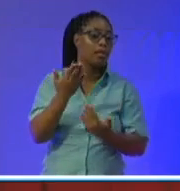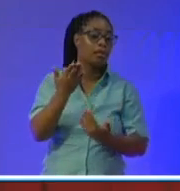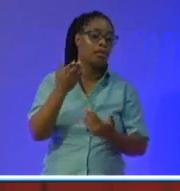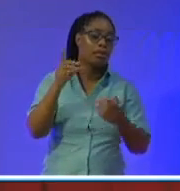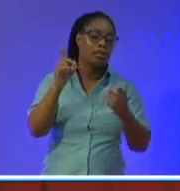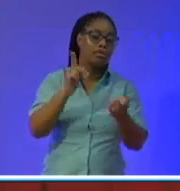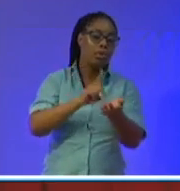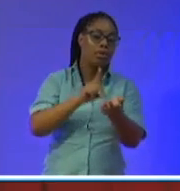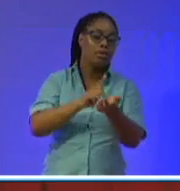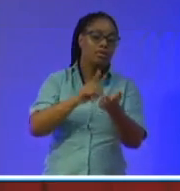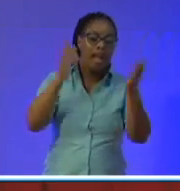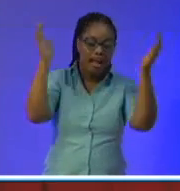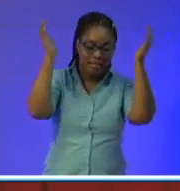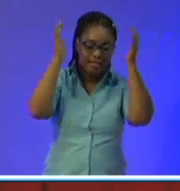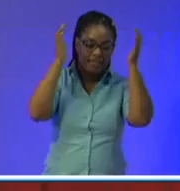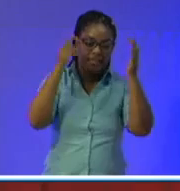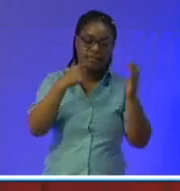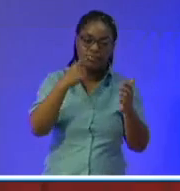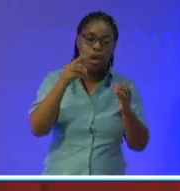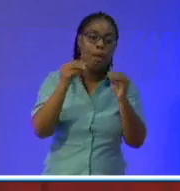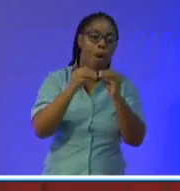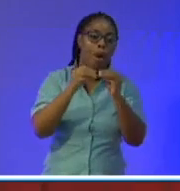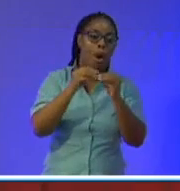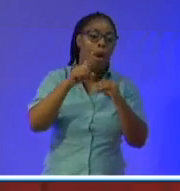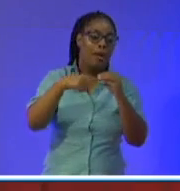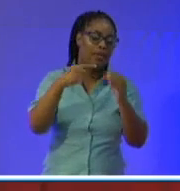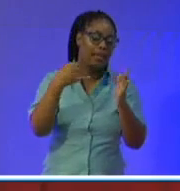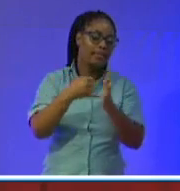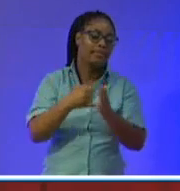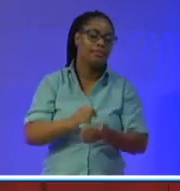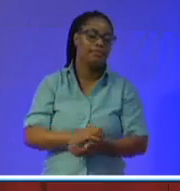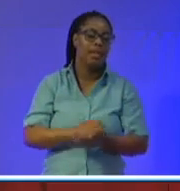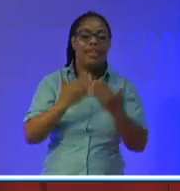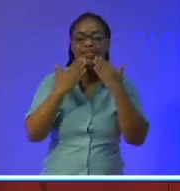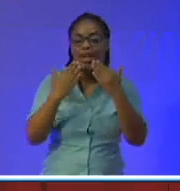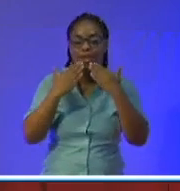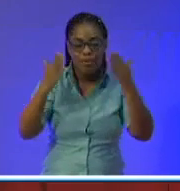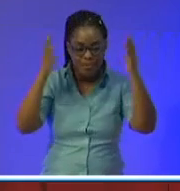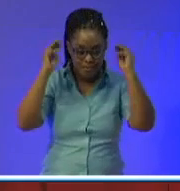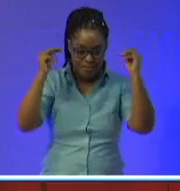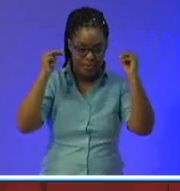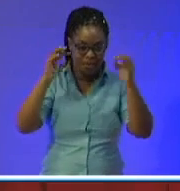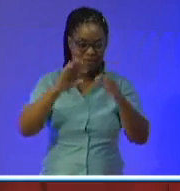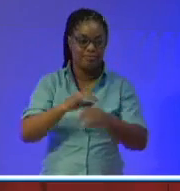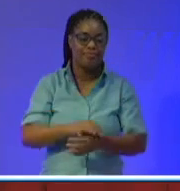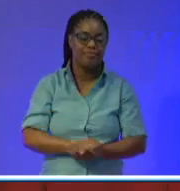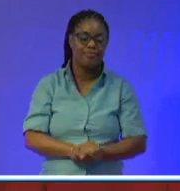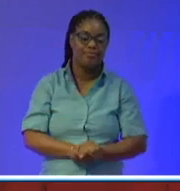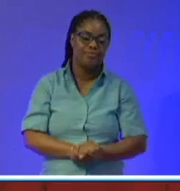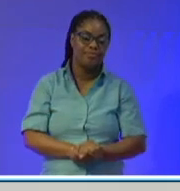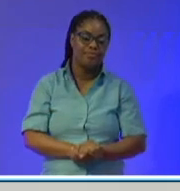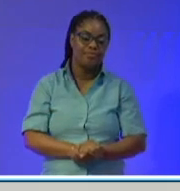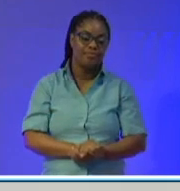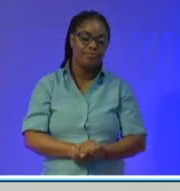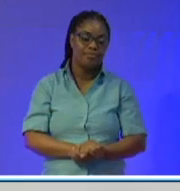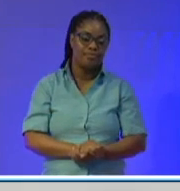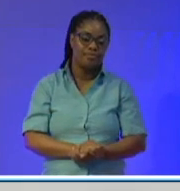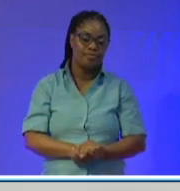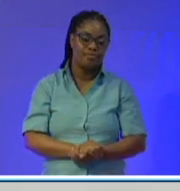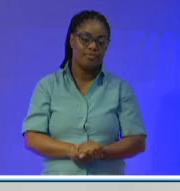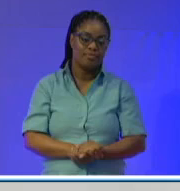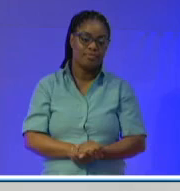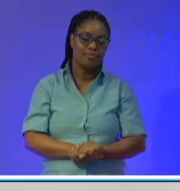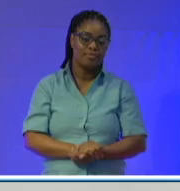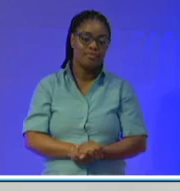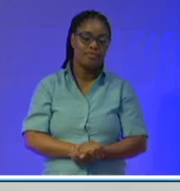before we go to Dr. Sirji Singh. Thank you, Minister. So as we've been seeing, the evolution of the